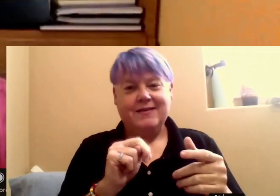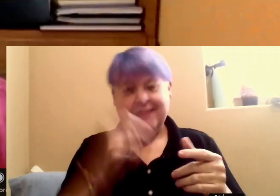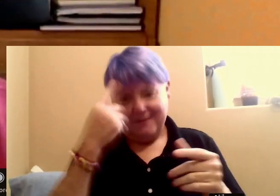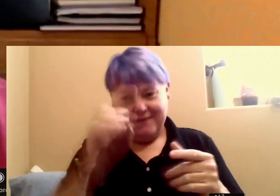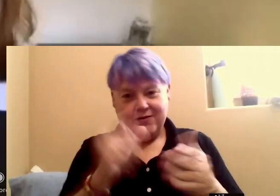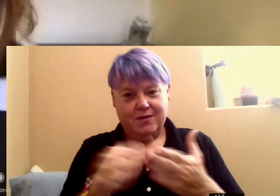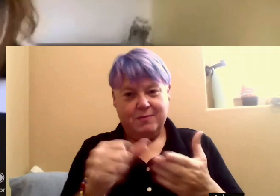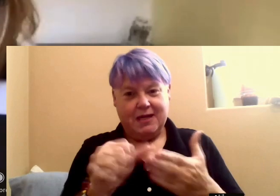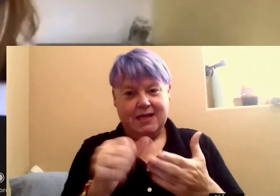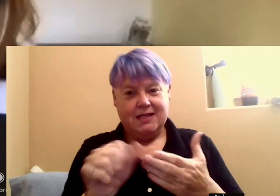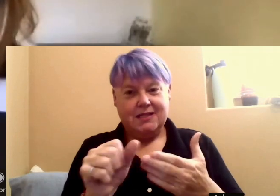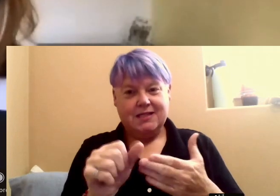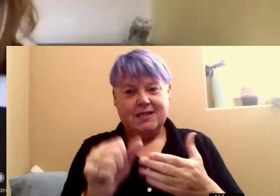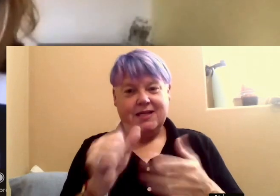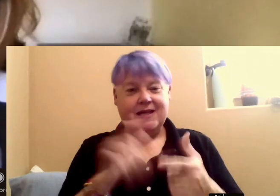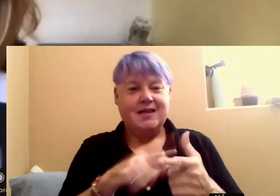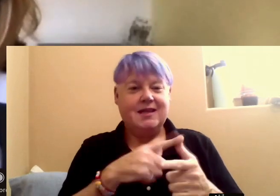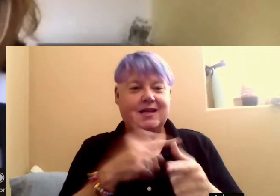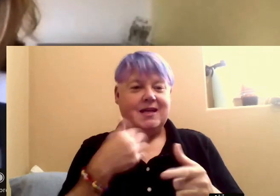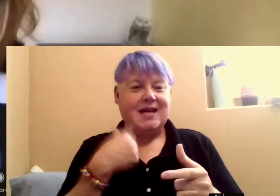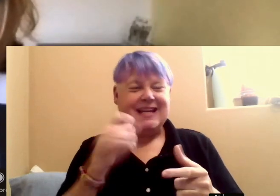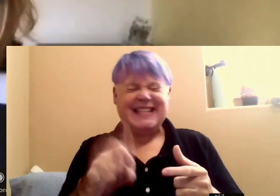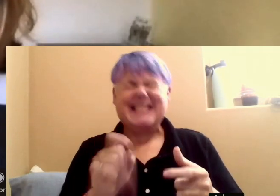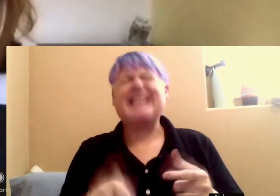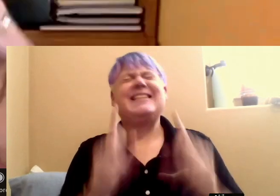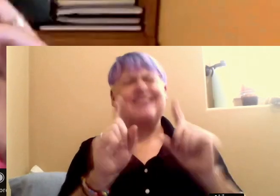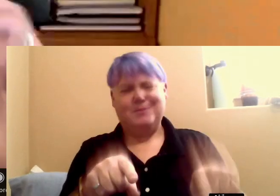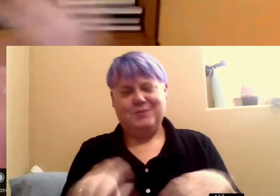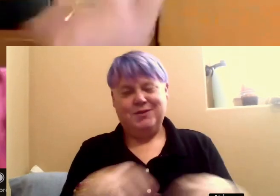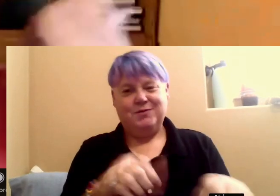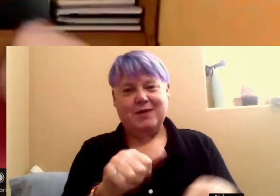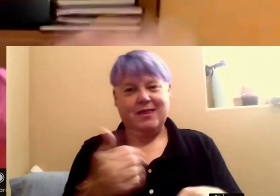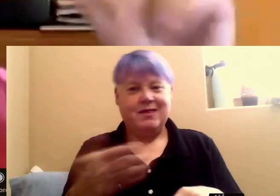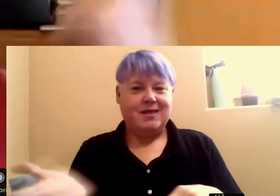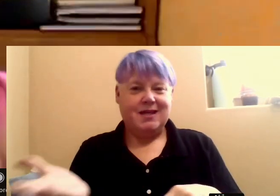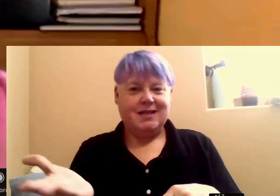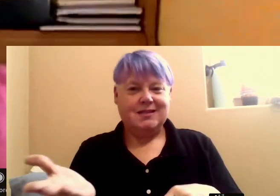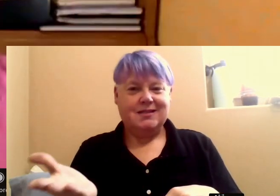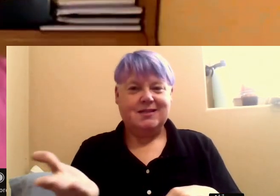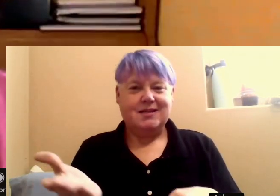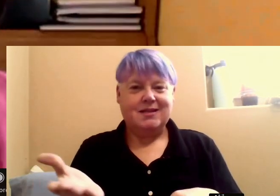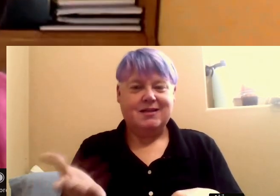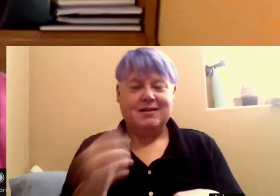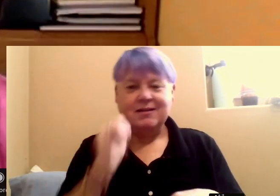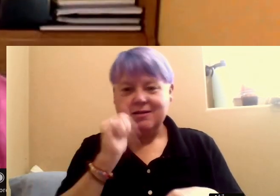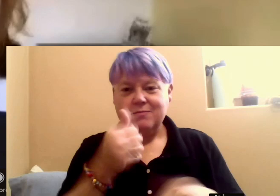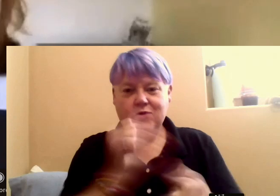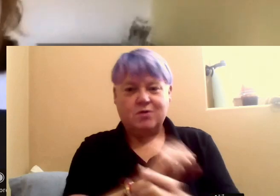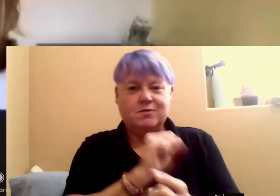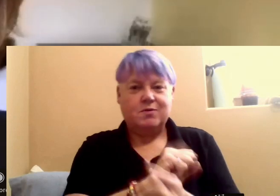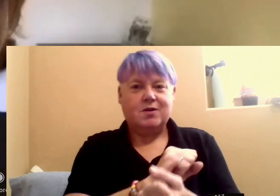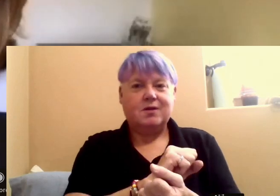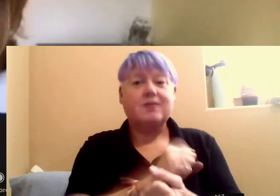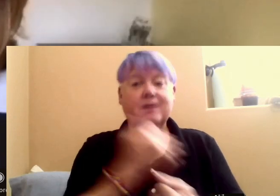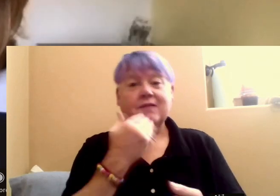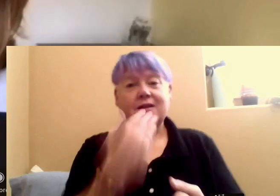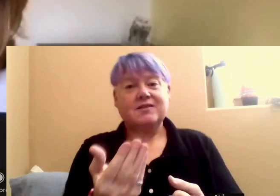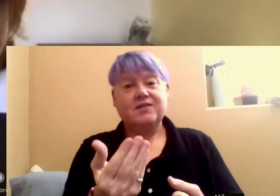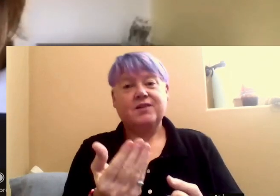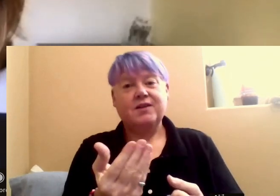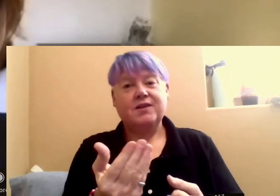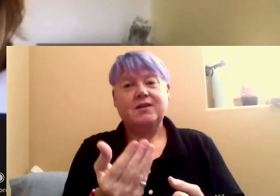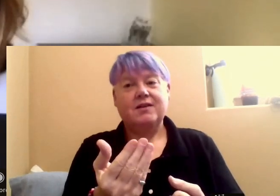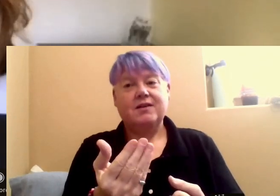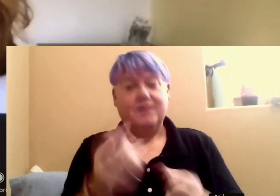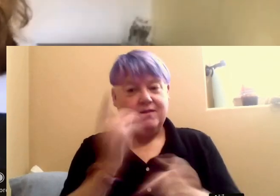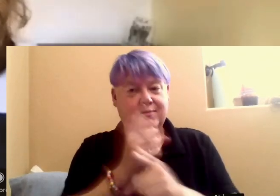page. Right. And then I have to go do other things, which just lets the squirrels in the back of the head write tomorrow's work. Is the No, way I think it's good. I think that you've got the